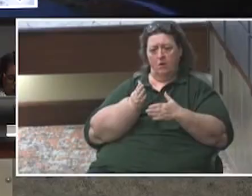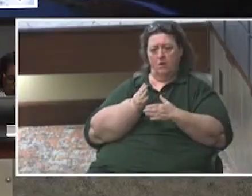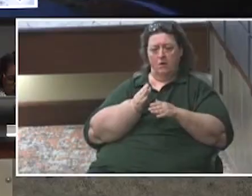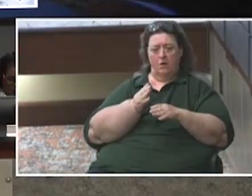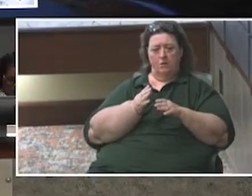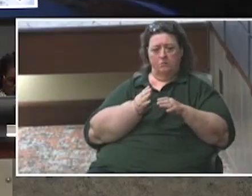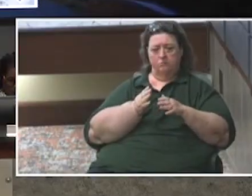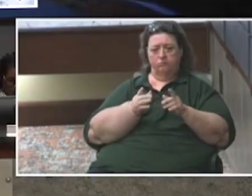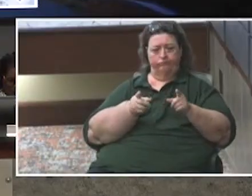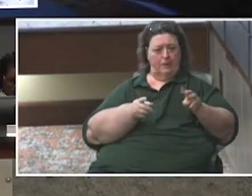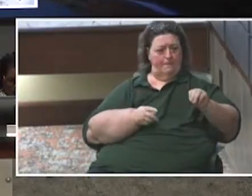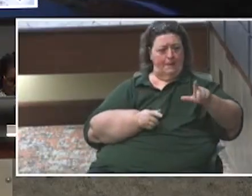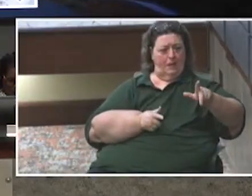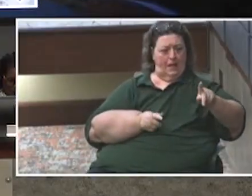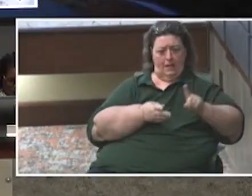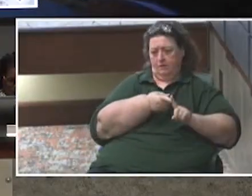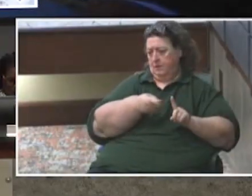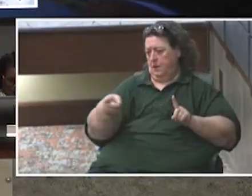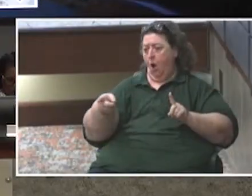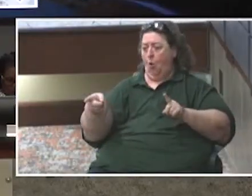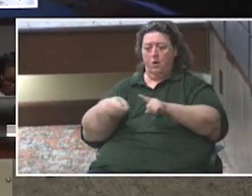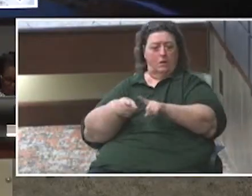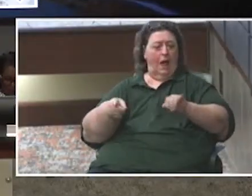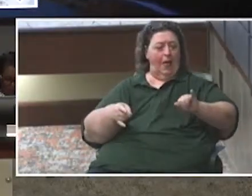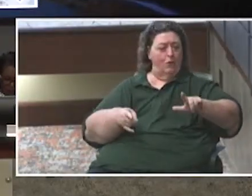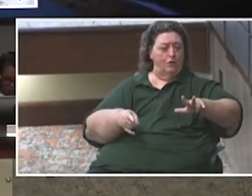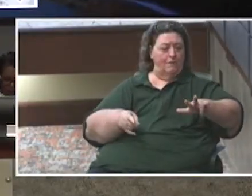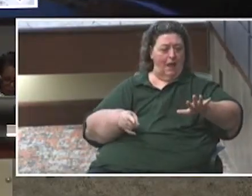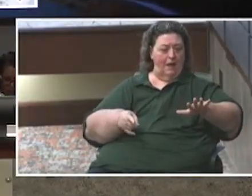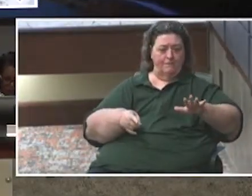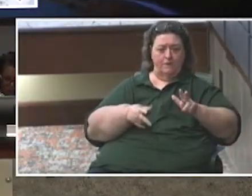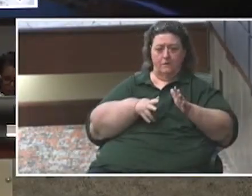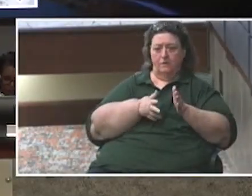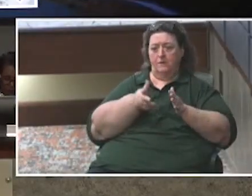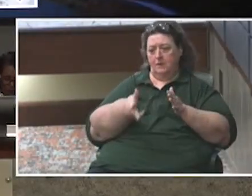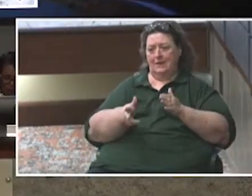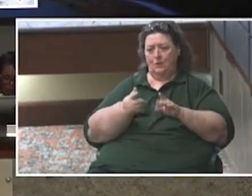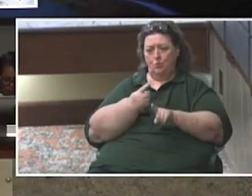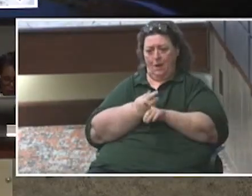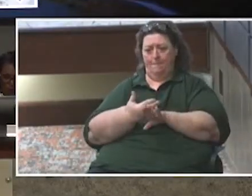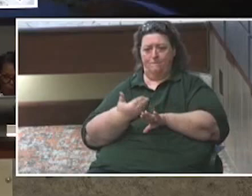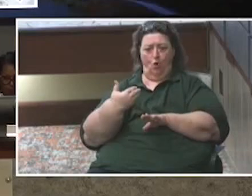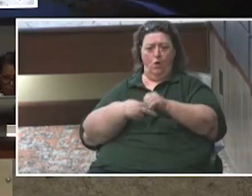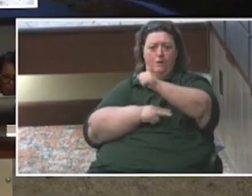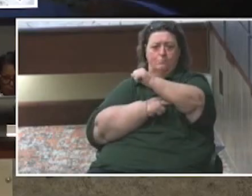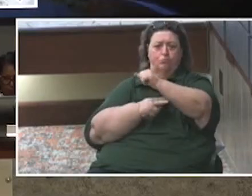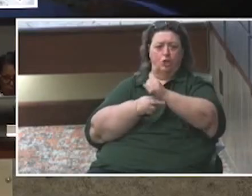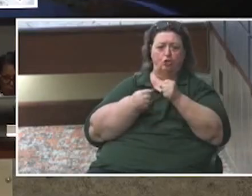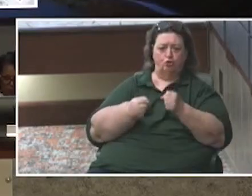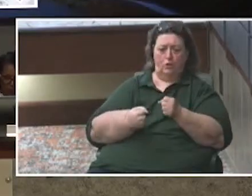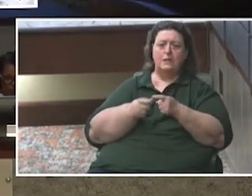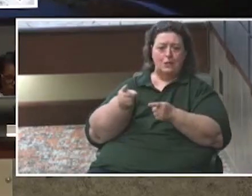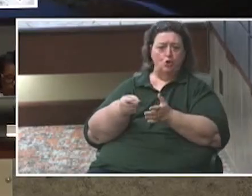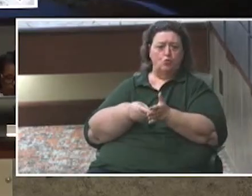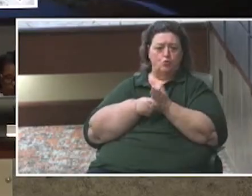between MLK and the I-35 frontage road just east of Bridge Street. The contract requires the contractor Timco Blastings to